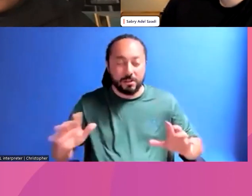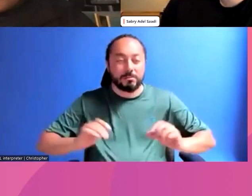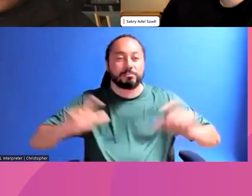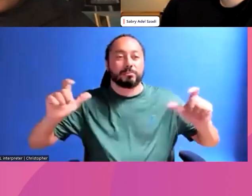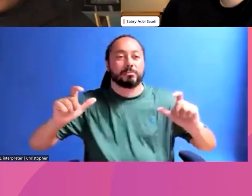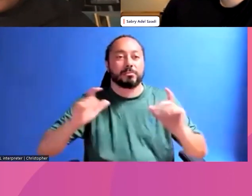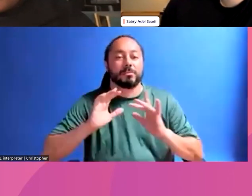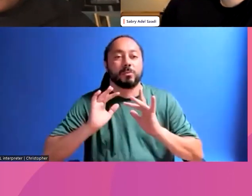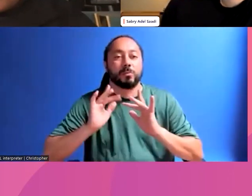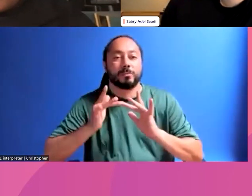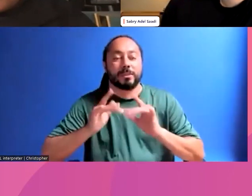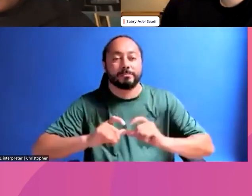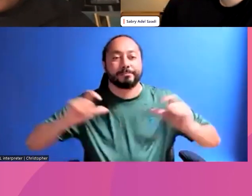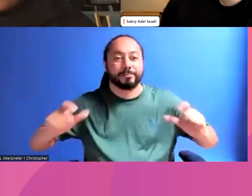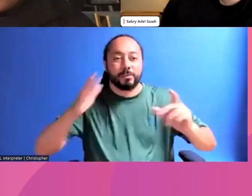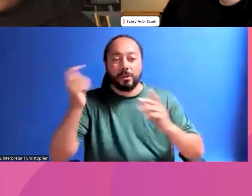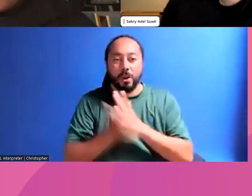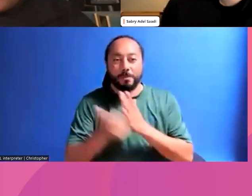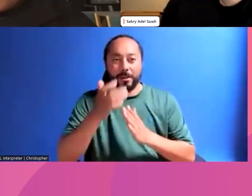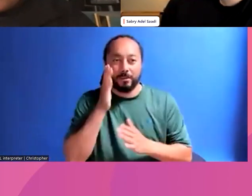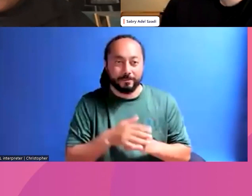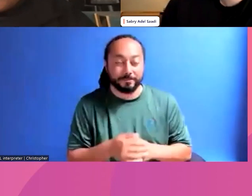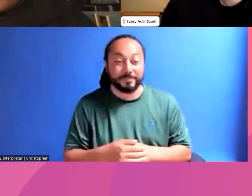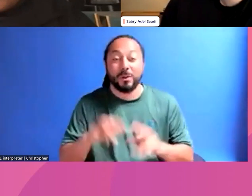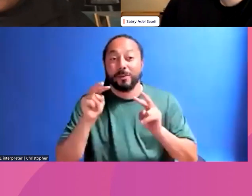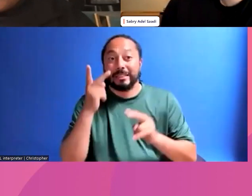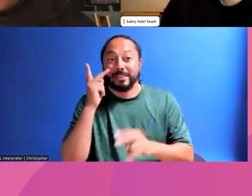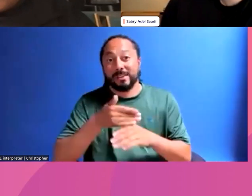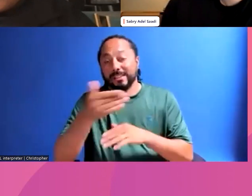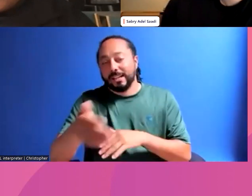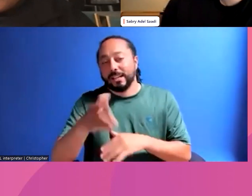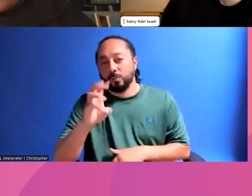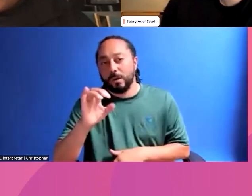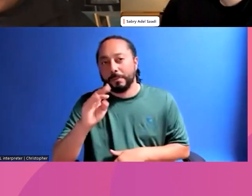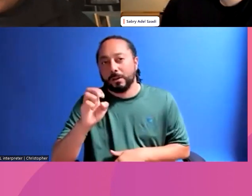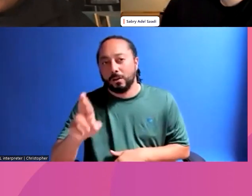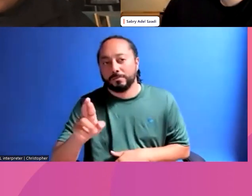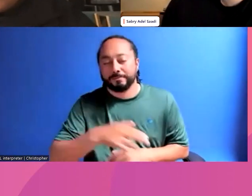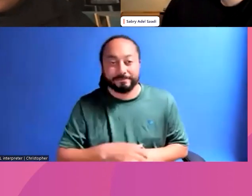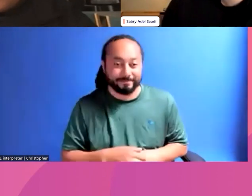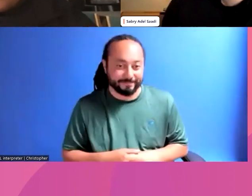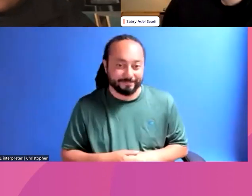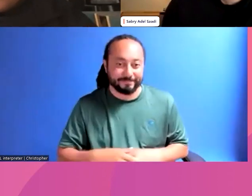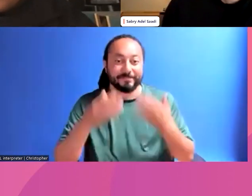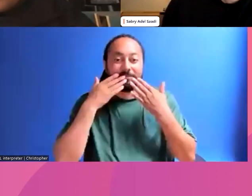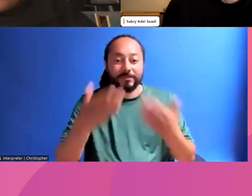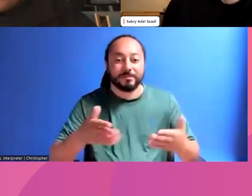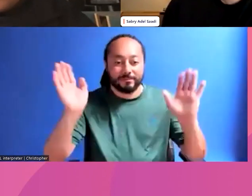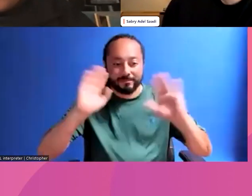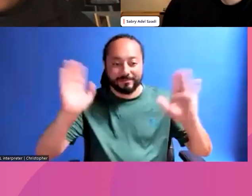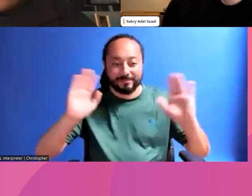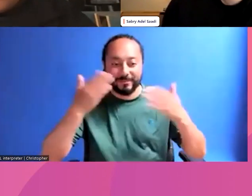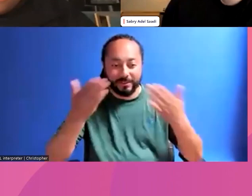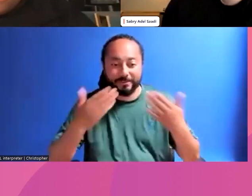ended. Thank you, everybody, and we look forward to seeing you at the next webinar. Thank you. Merci.